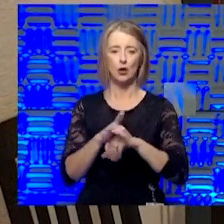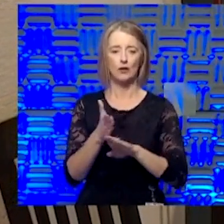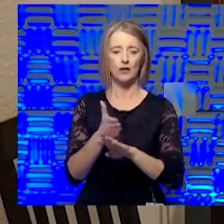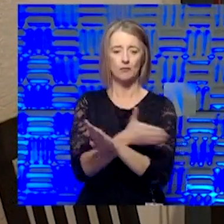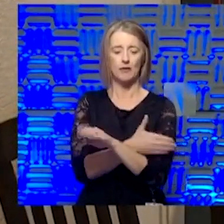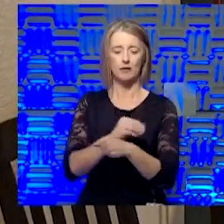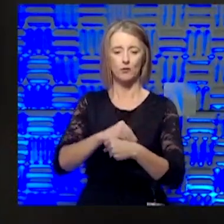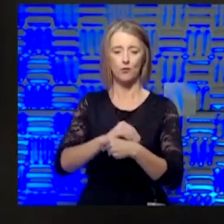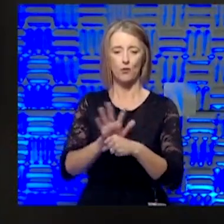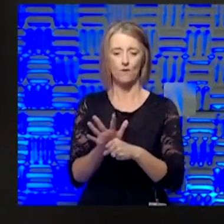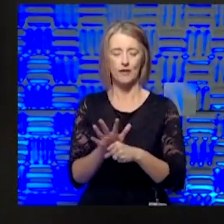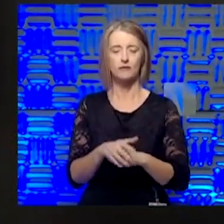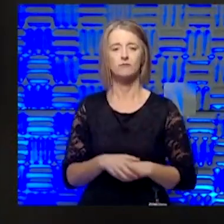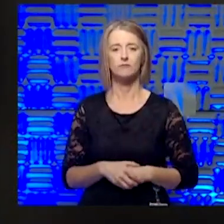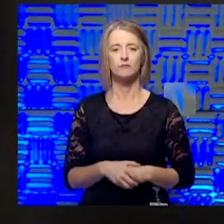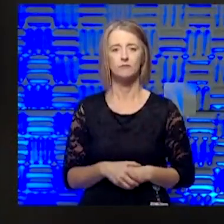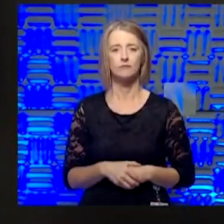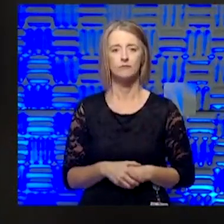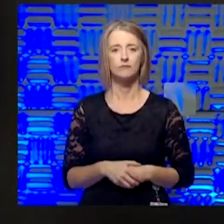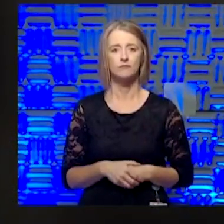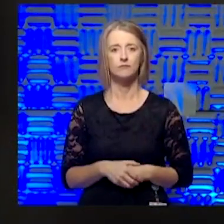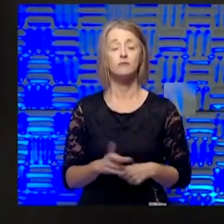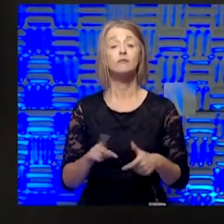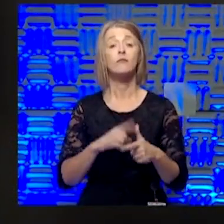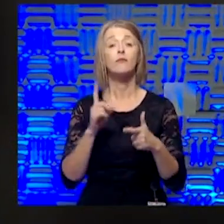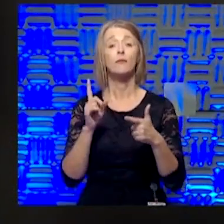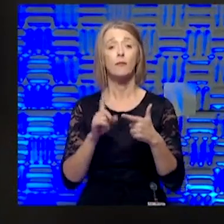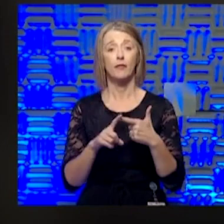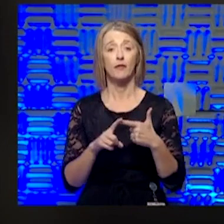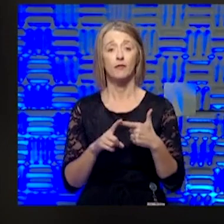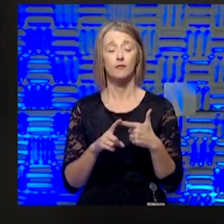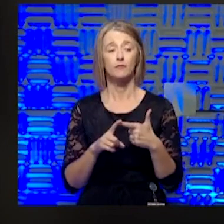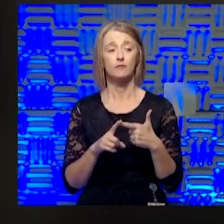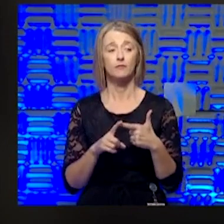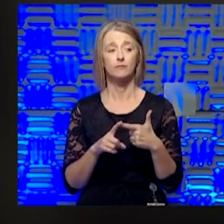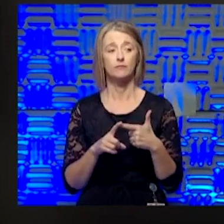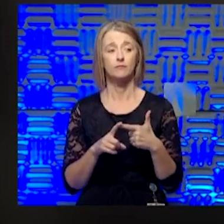of COVID. And then